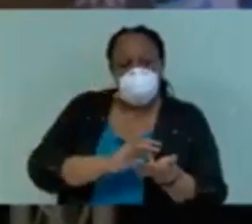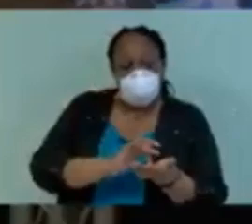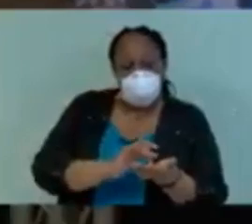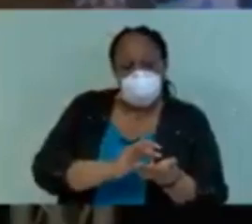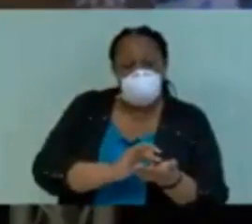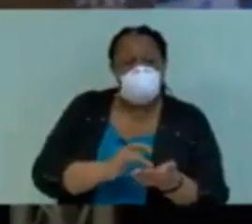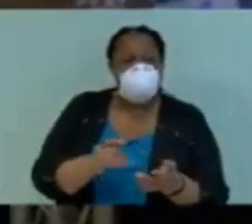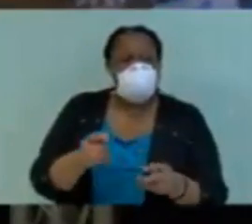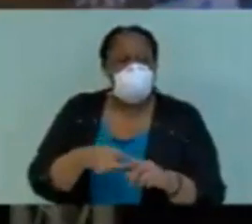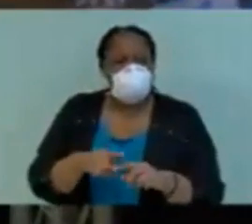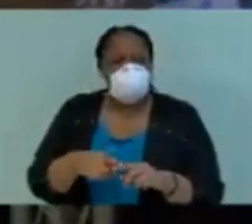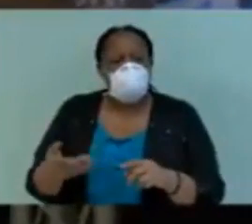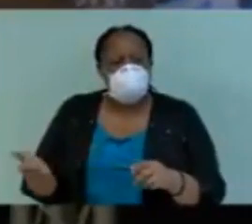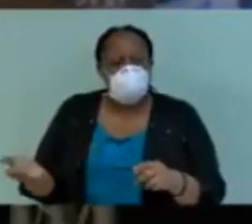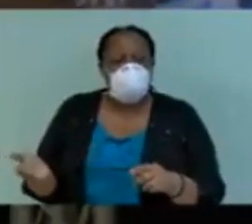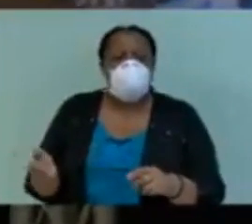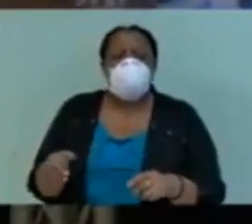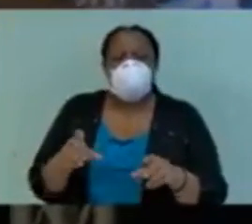On a daily basis,